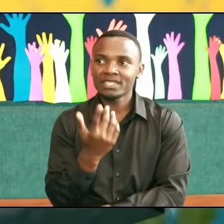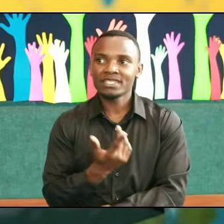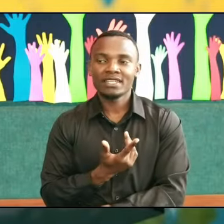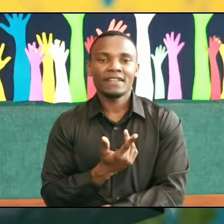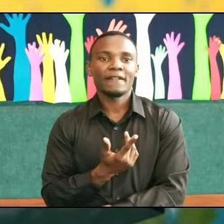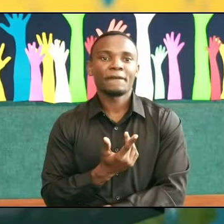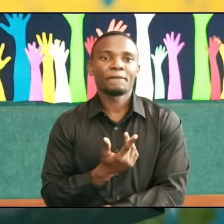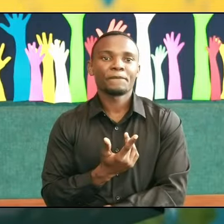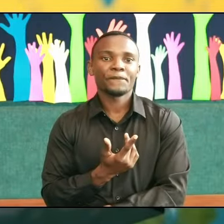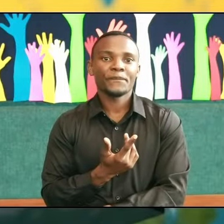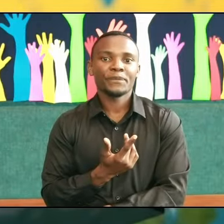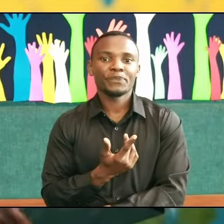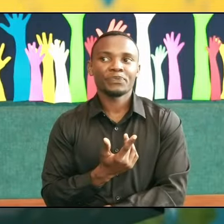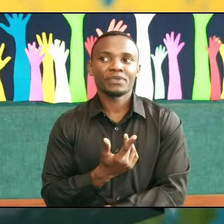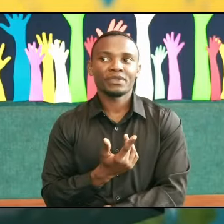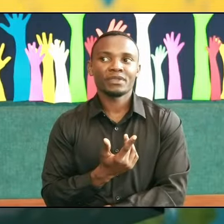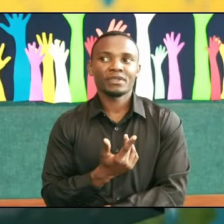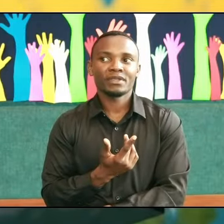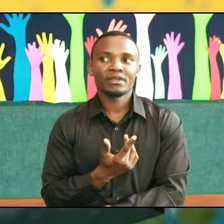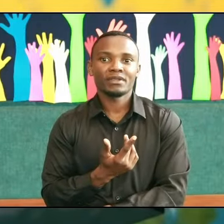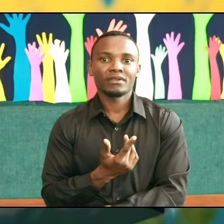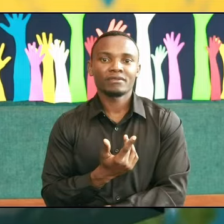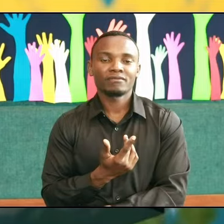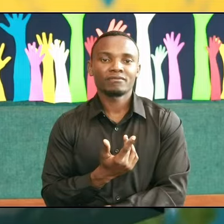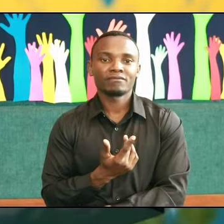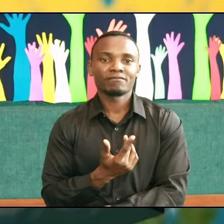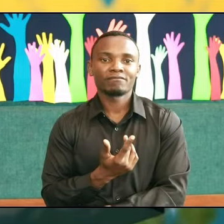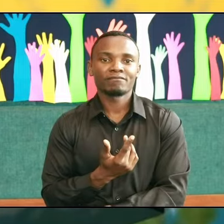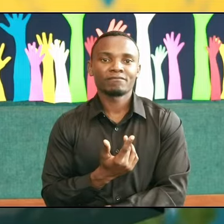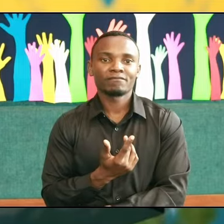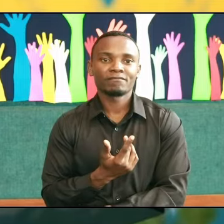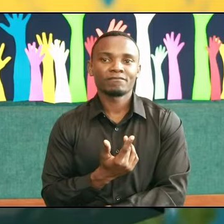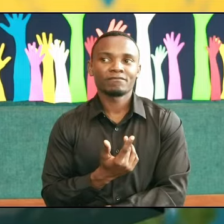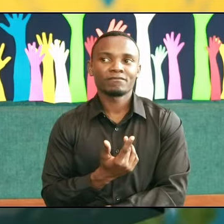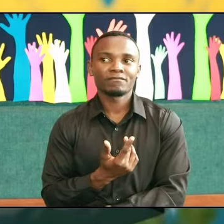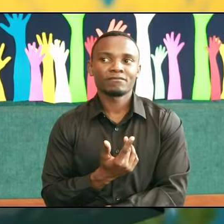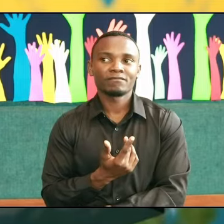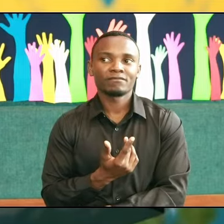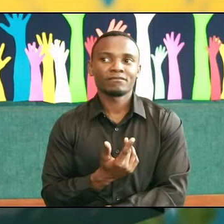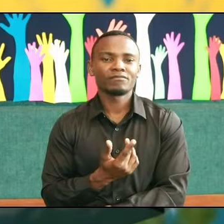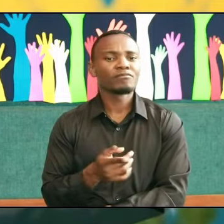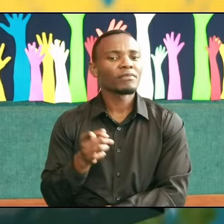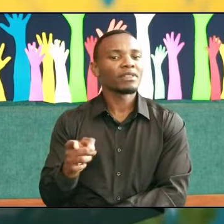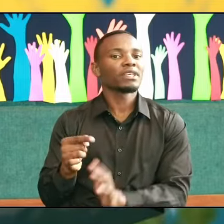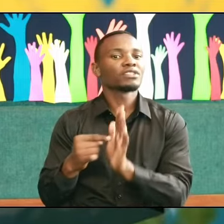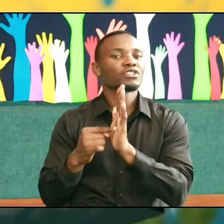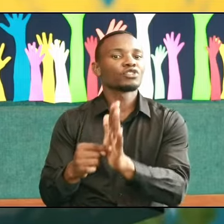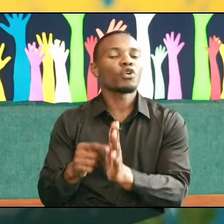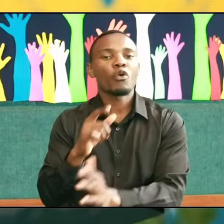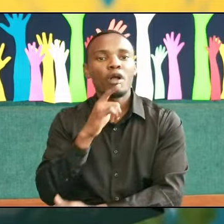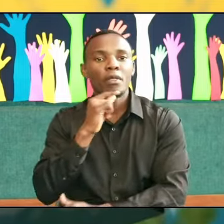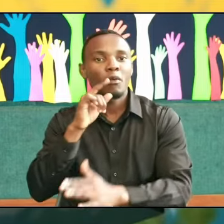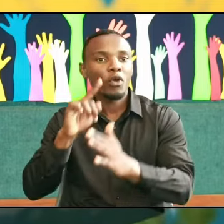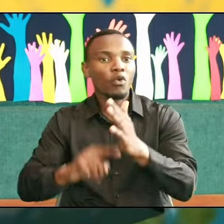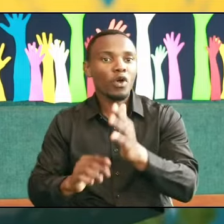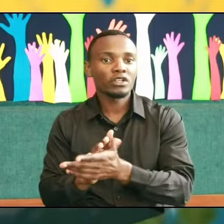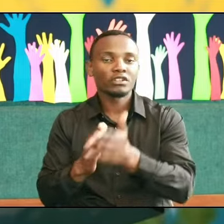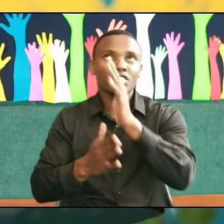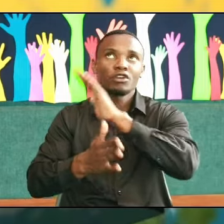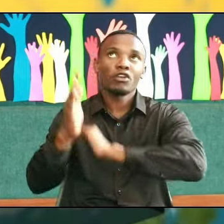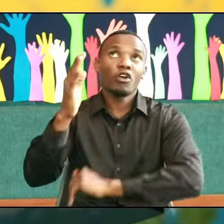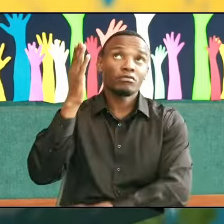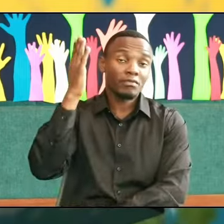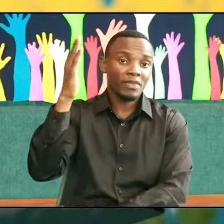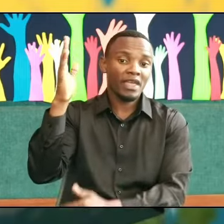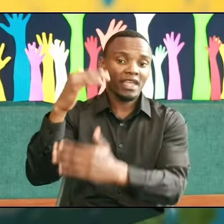When he comes back tomorrow, there is oil again. What is this saying to this boy? There is God in heaven who